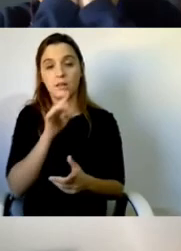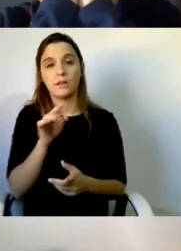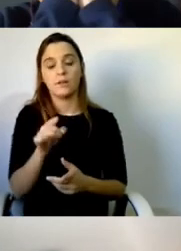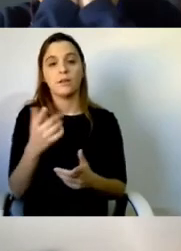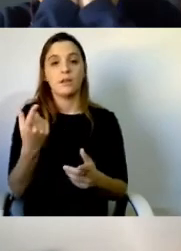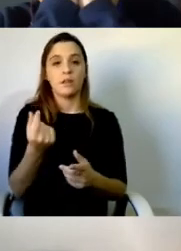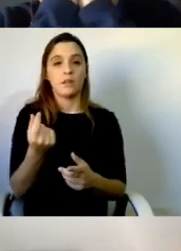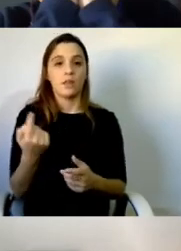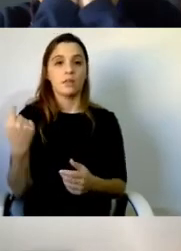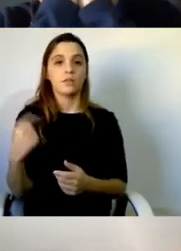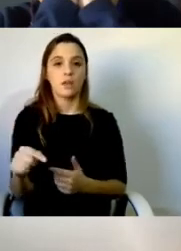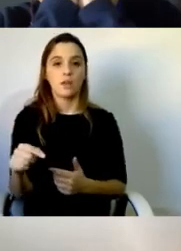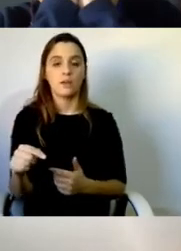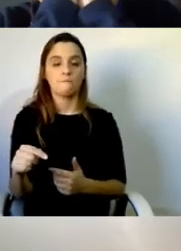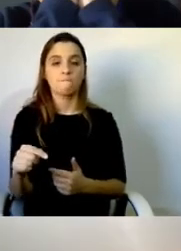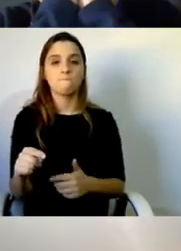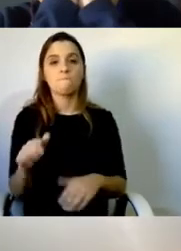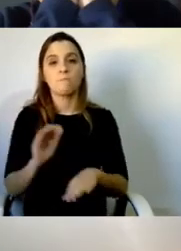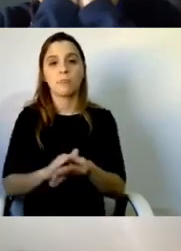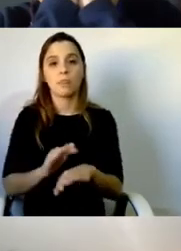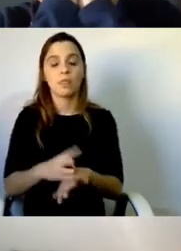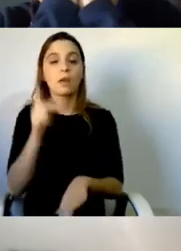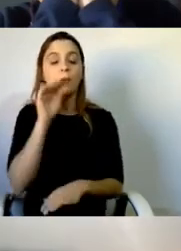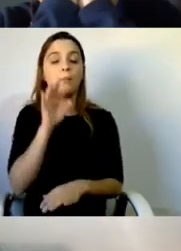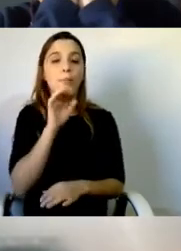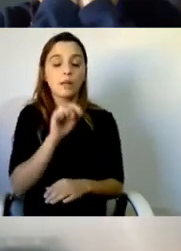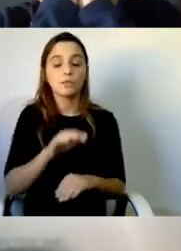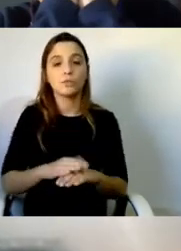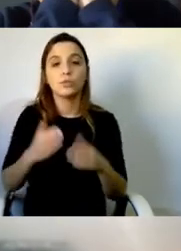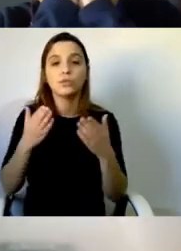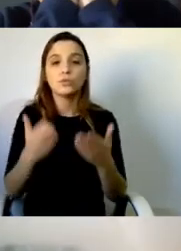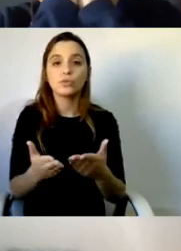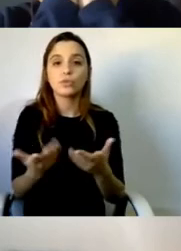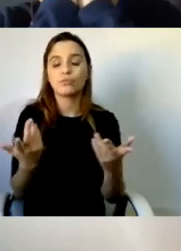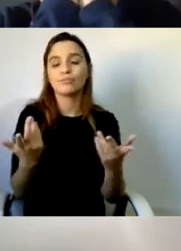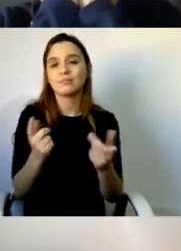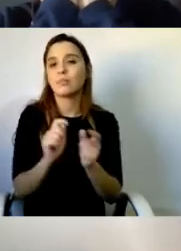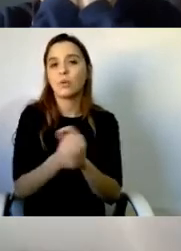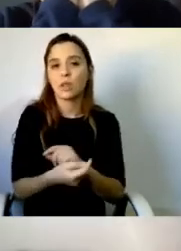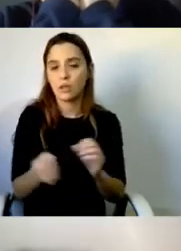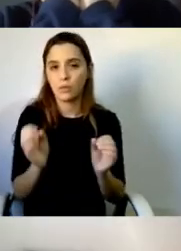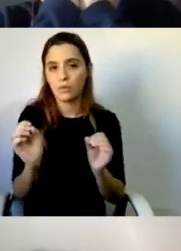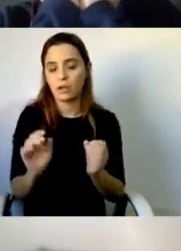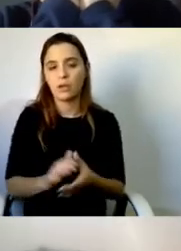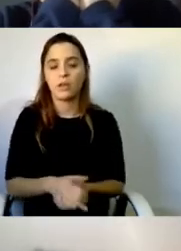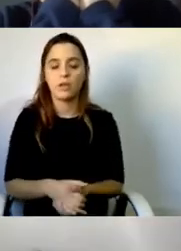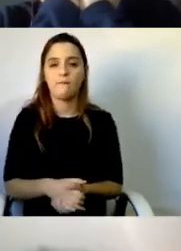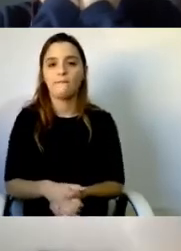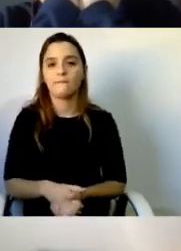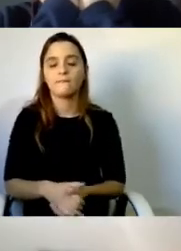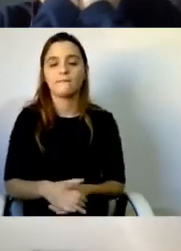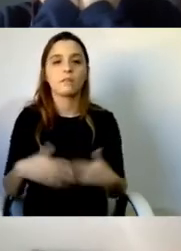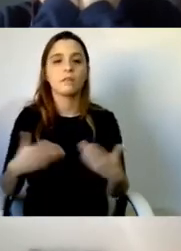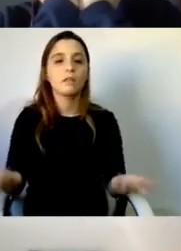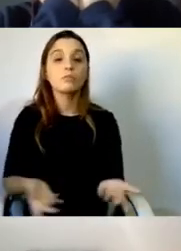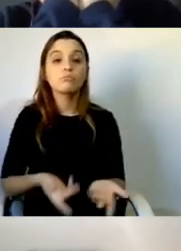your parents and helping you, nothing can change. So disabled people have the same